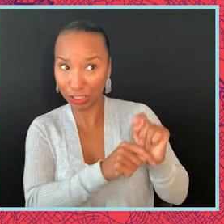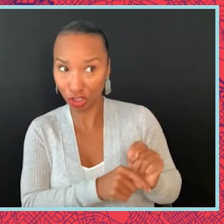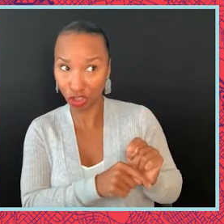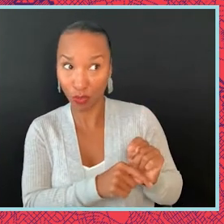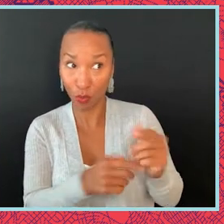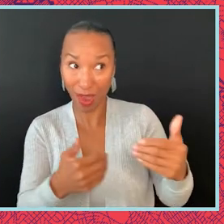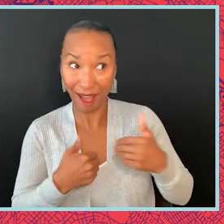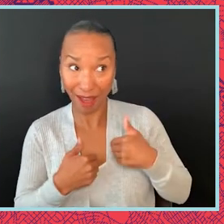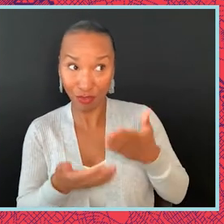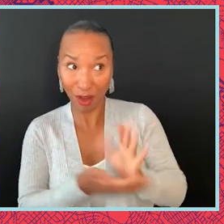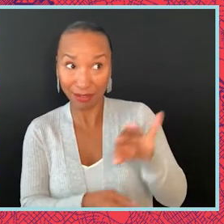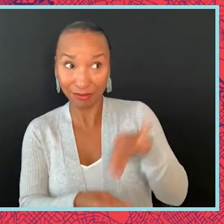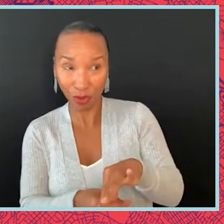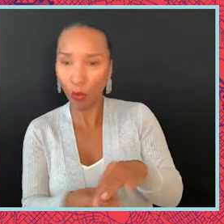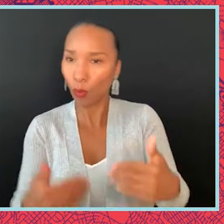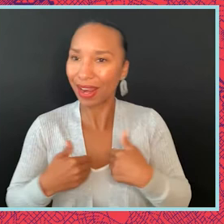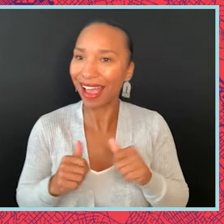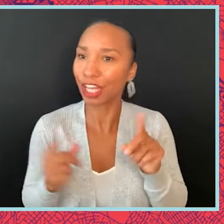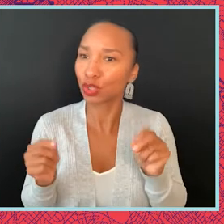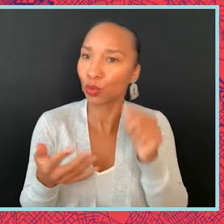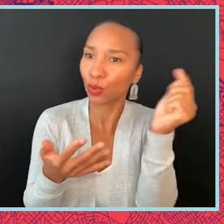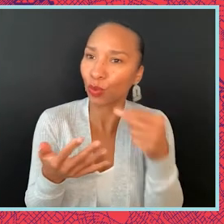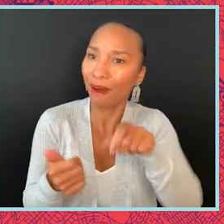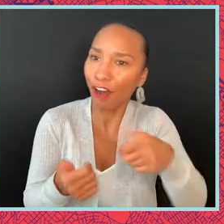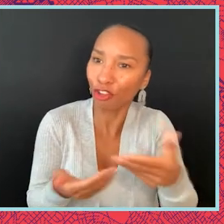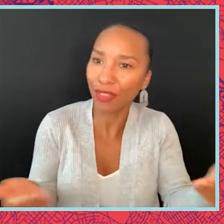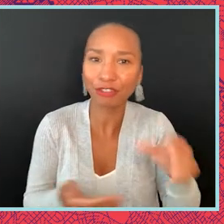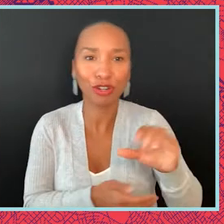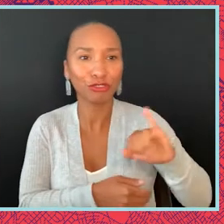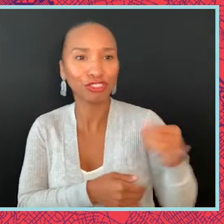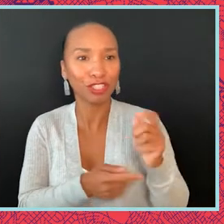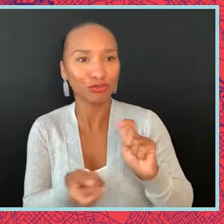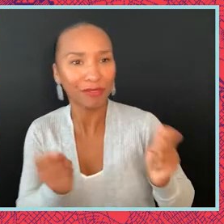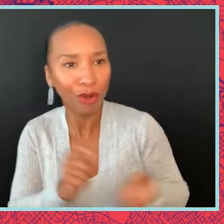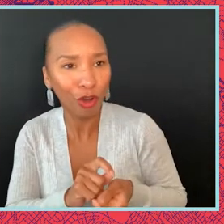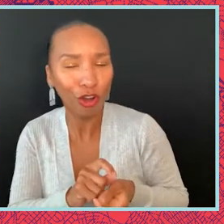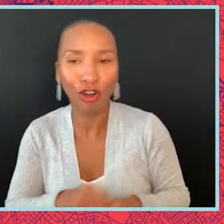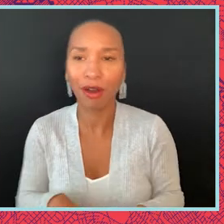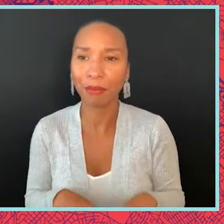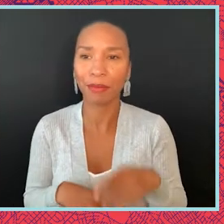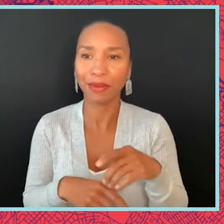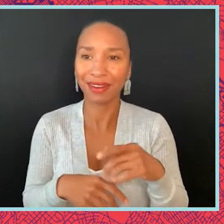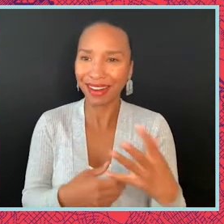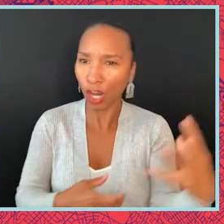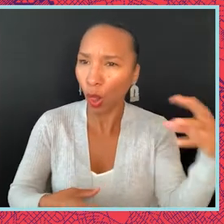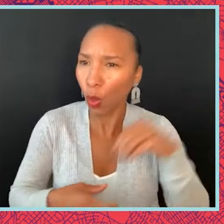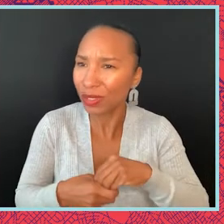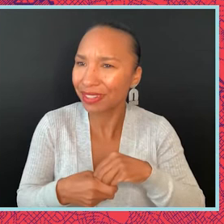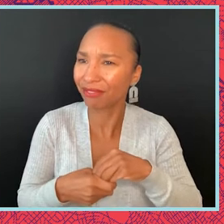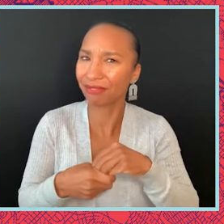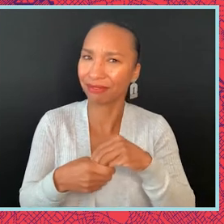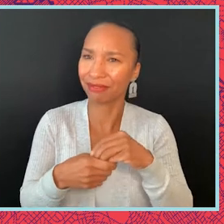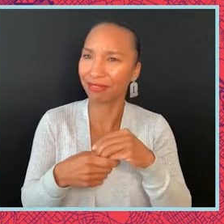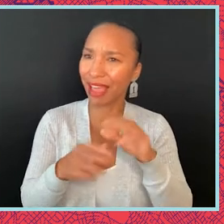we can do these other things. You know, we can do criminal justice reform. We can do inclusive education.